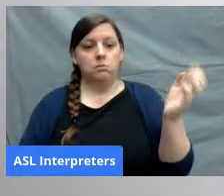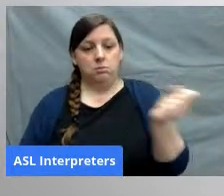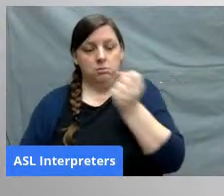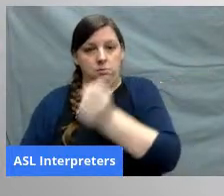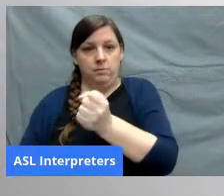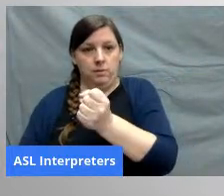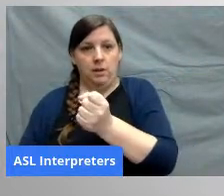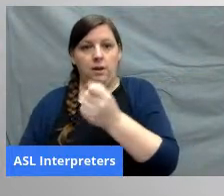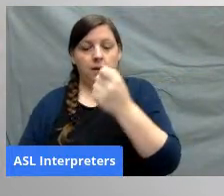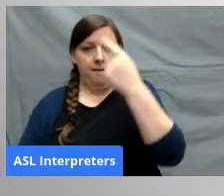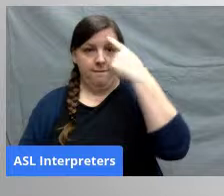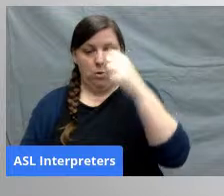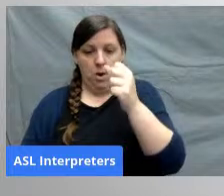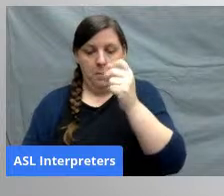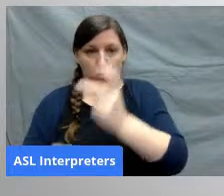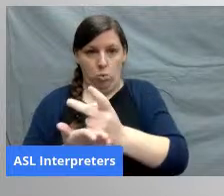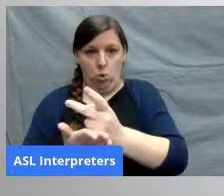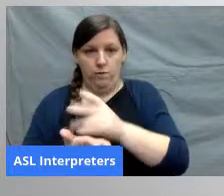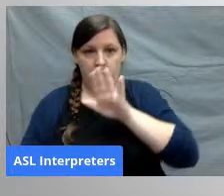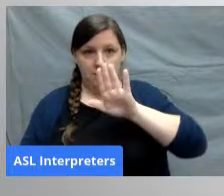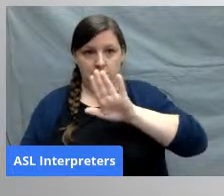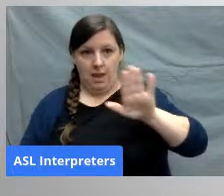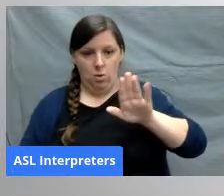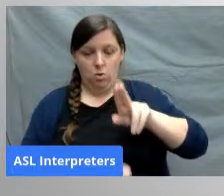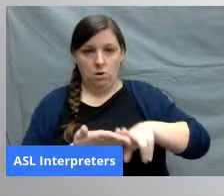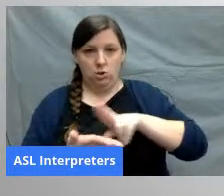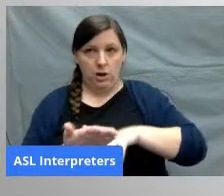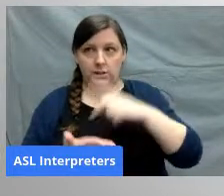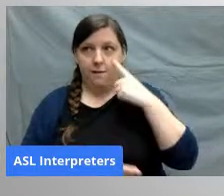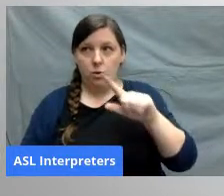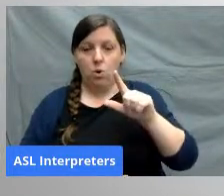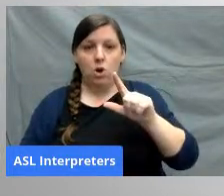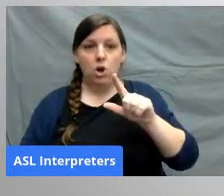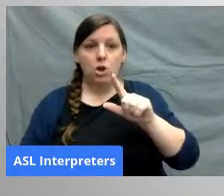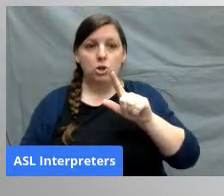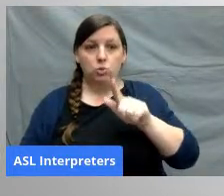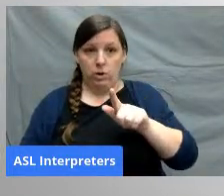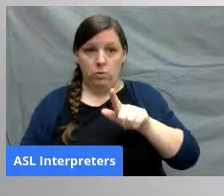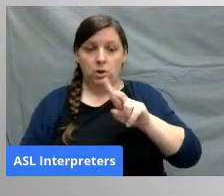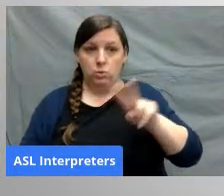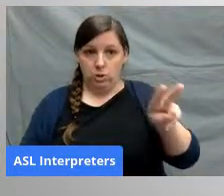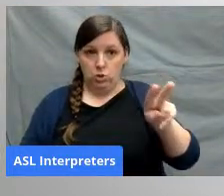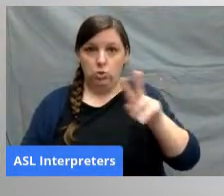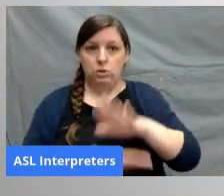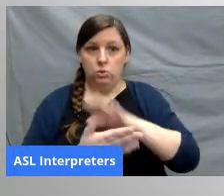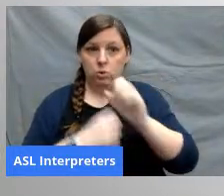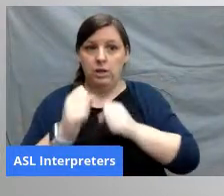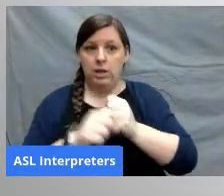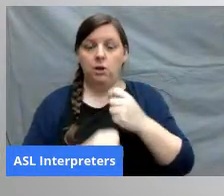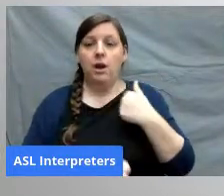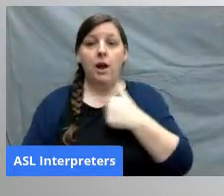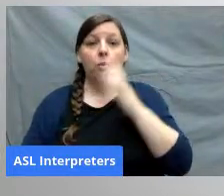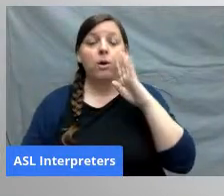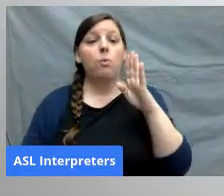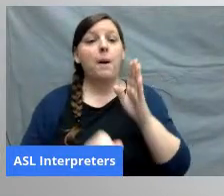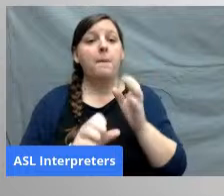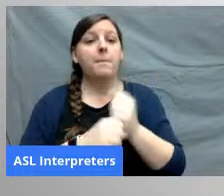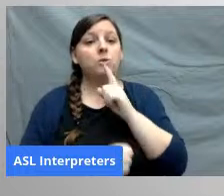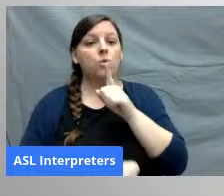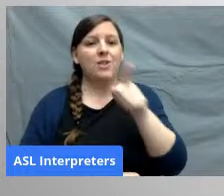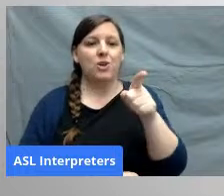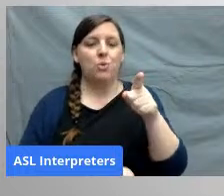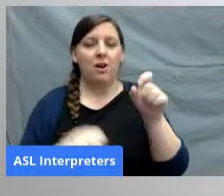for the 21-22 school year. And we will make sure that you're able to access that. I